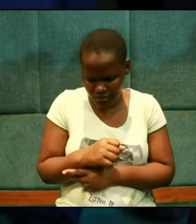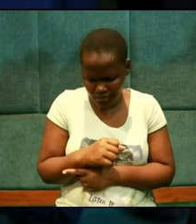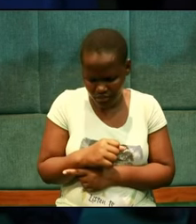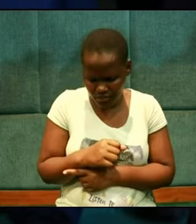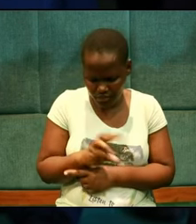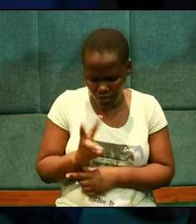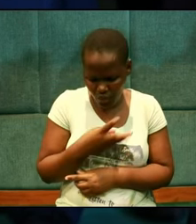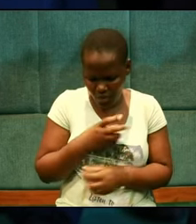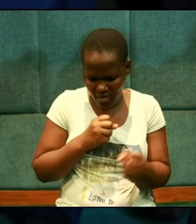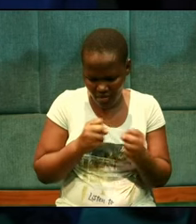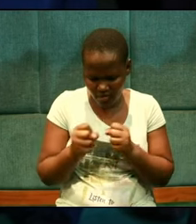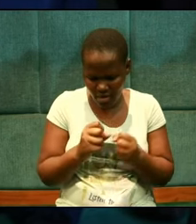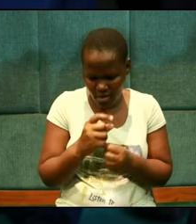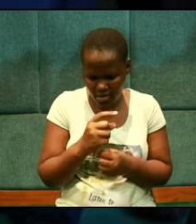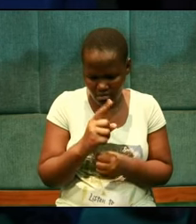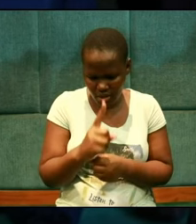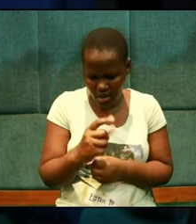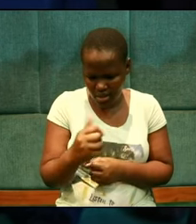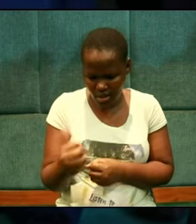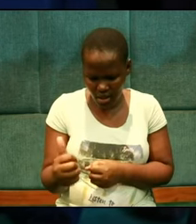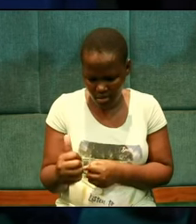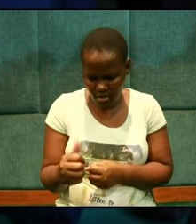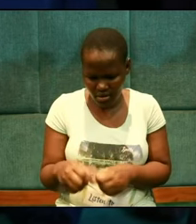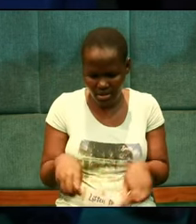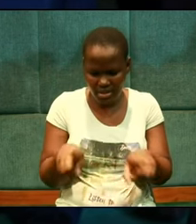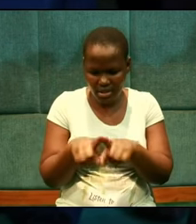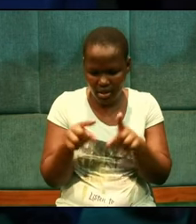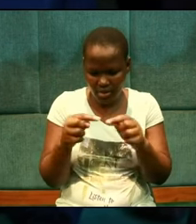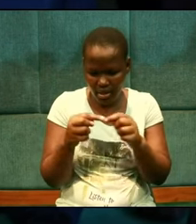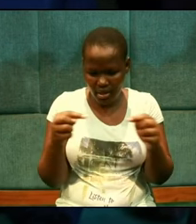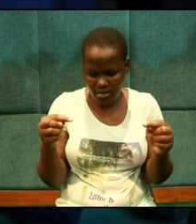We fight each other as though we were the enemies